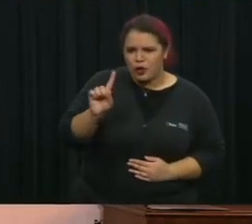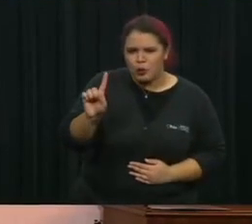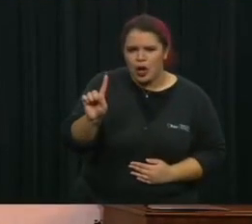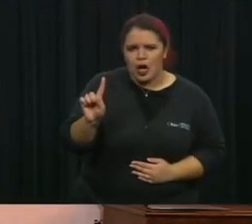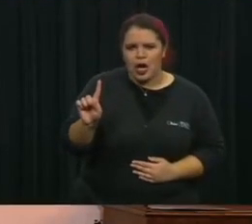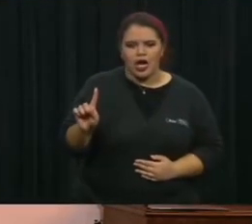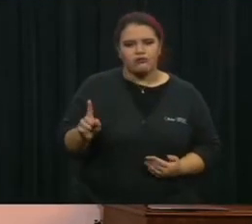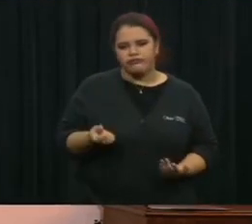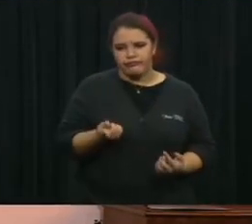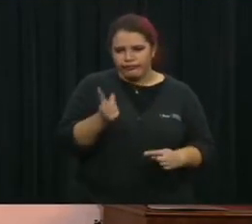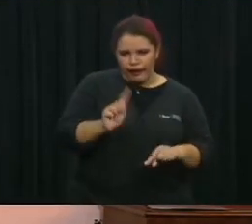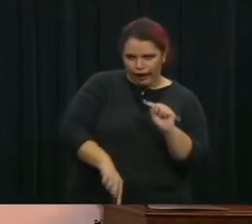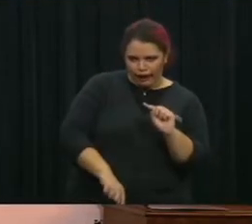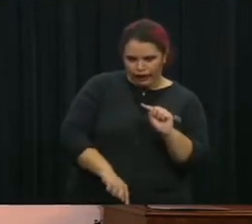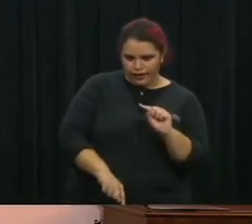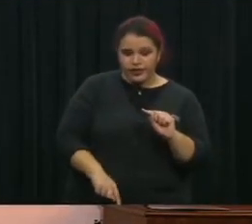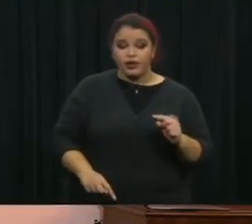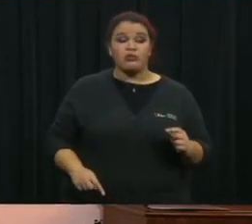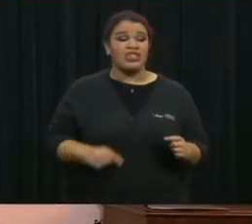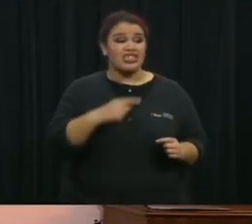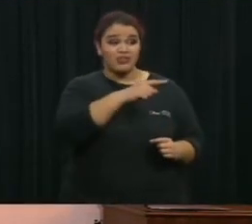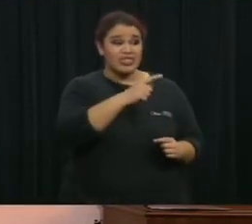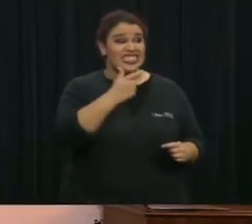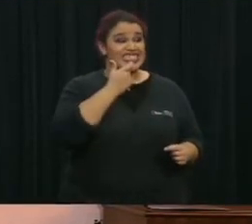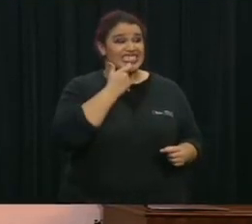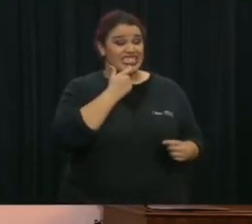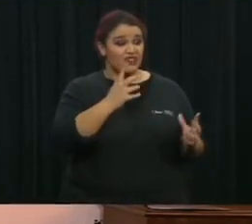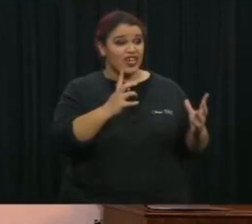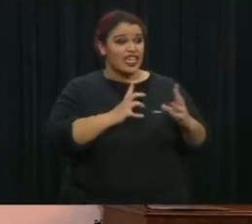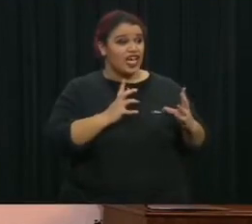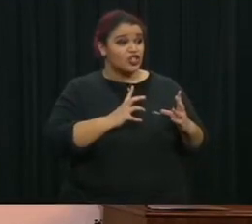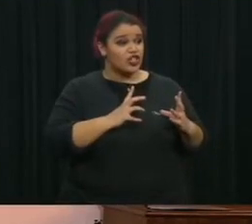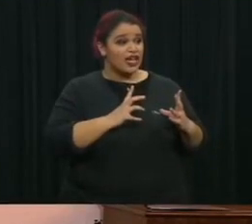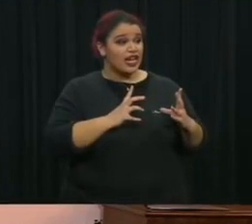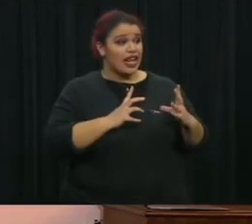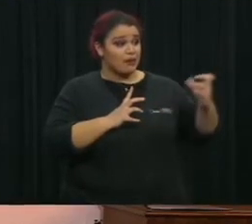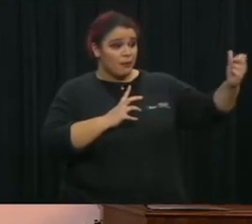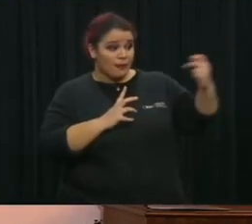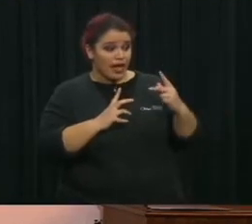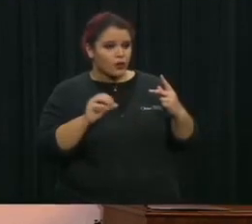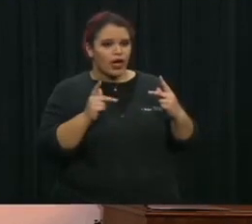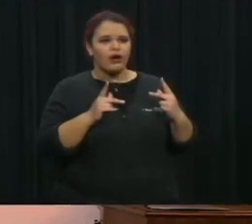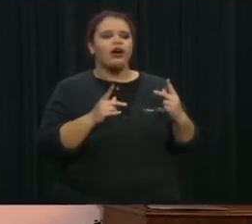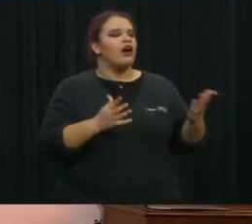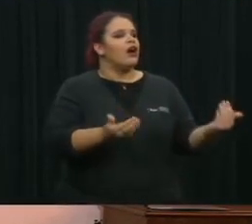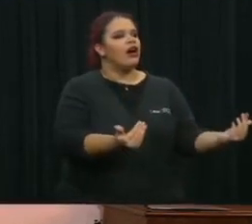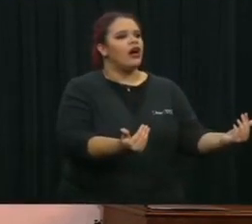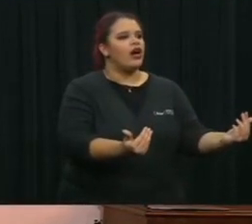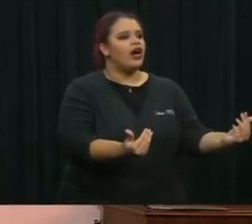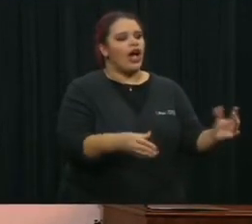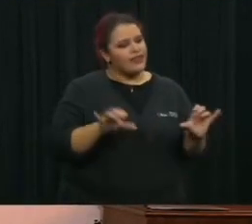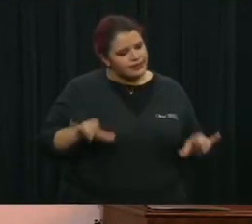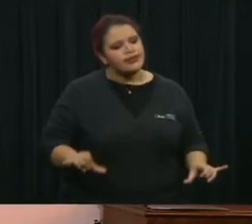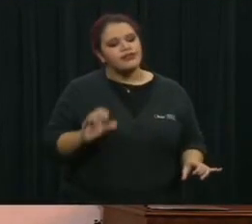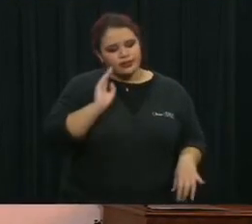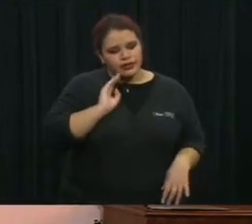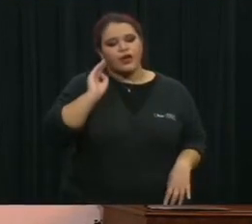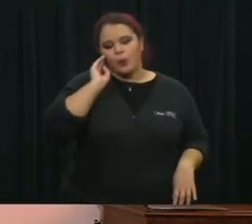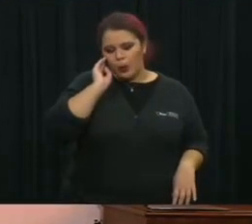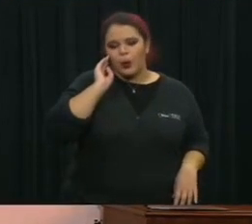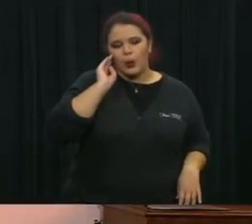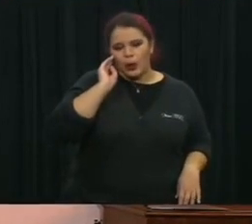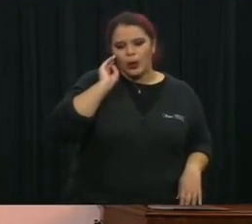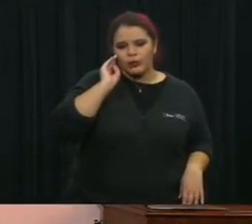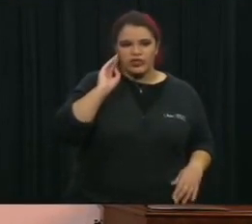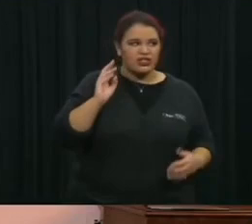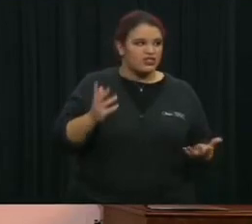if you're coming back from vacation, you live in Ohio, that's fine. Go home though. Stay home. Don't go around, go out for,